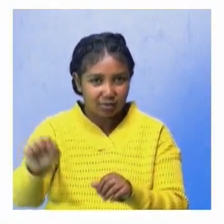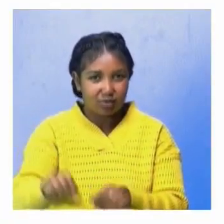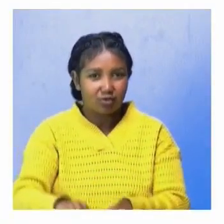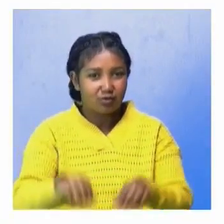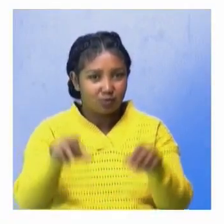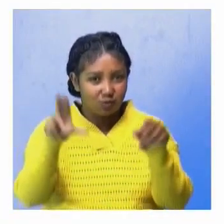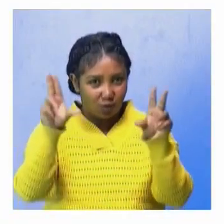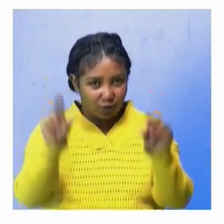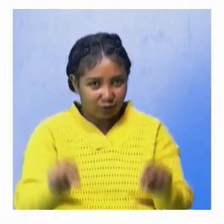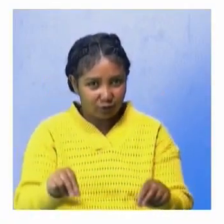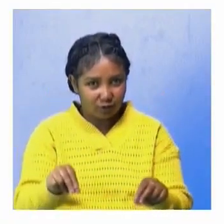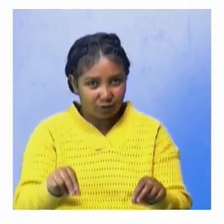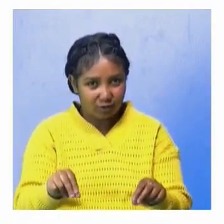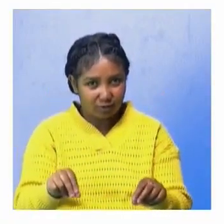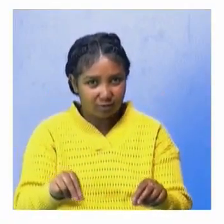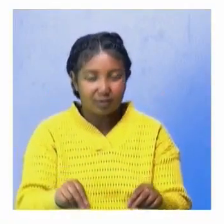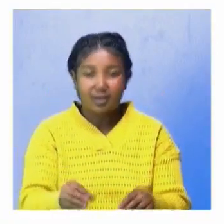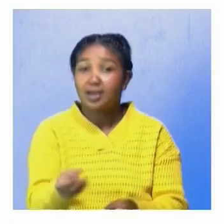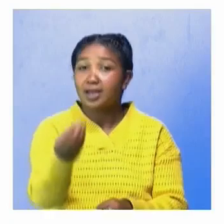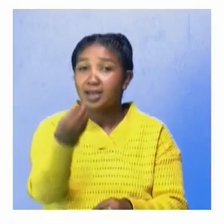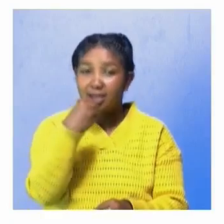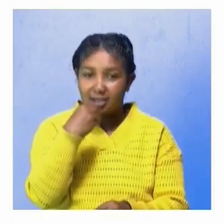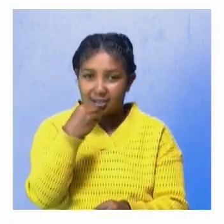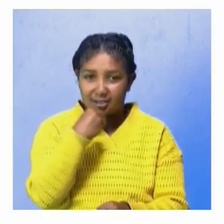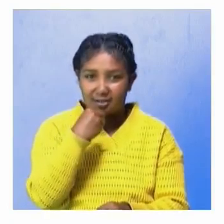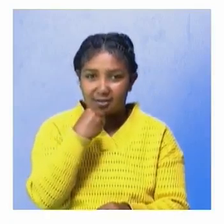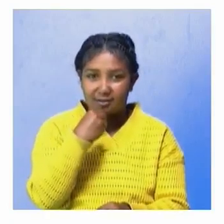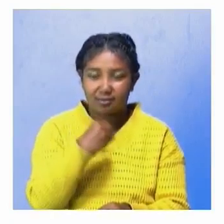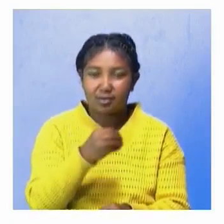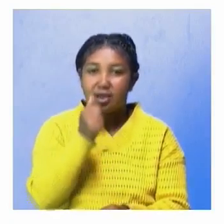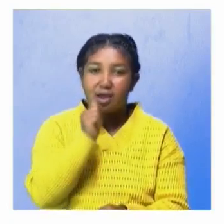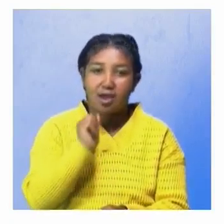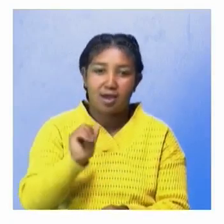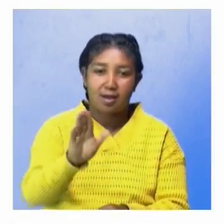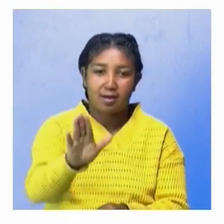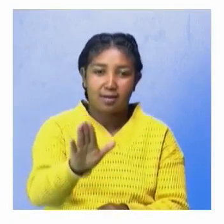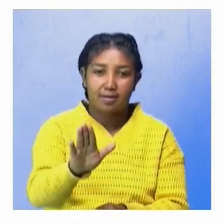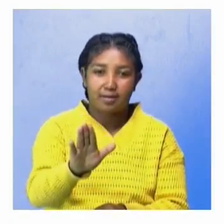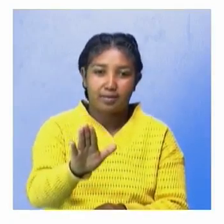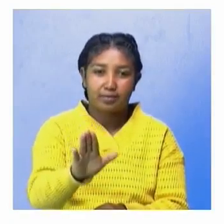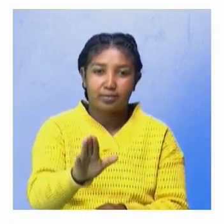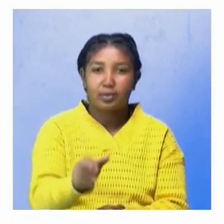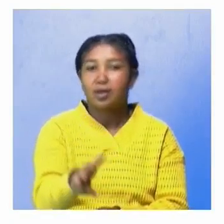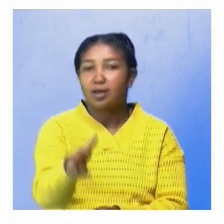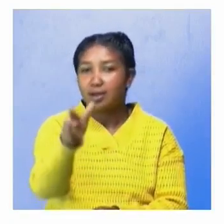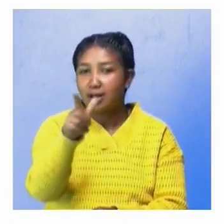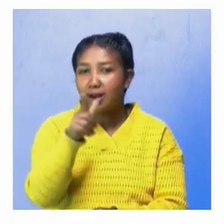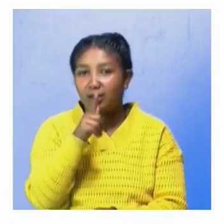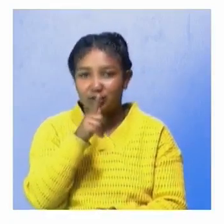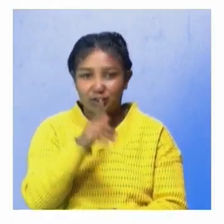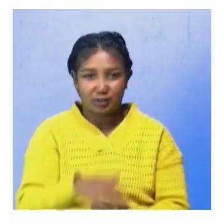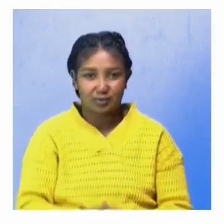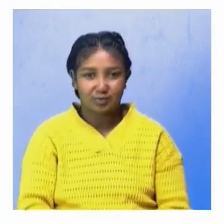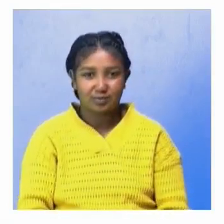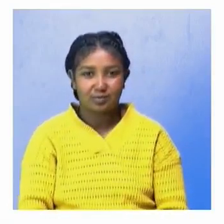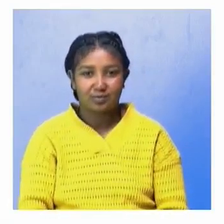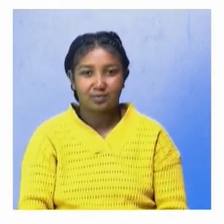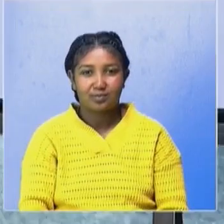not eat her lunch.